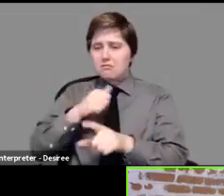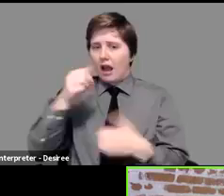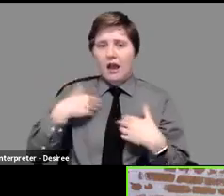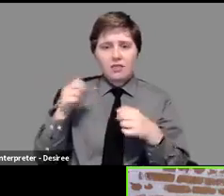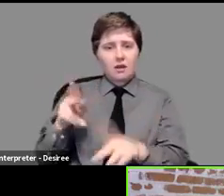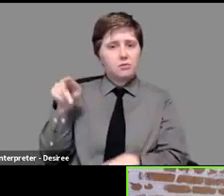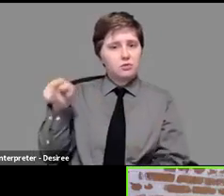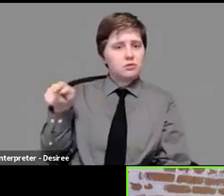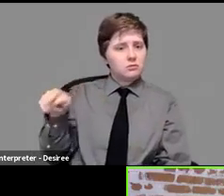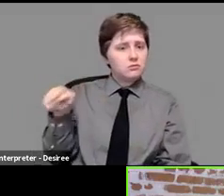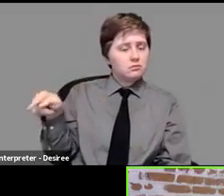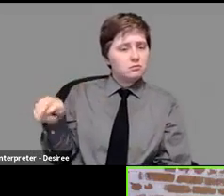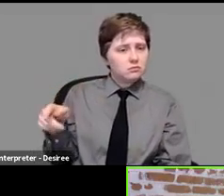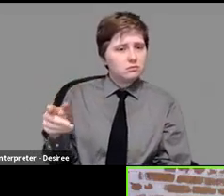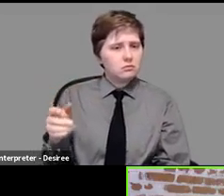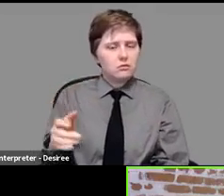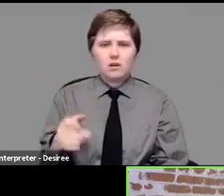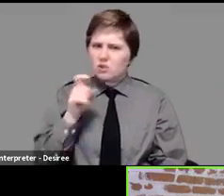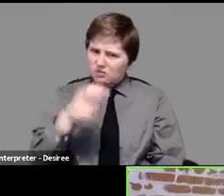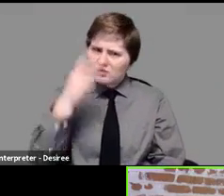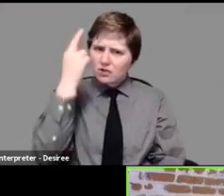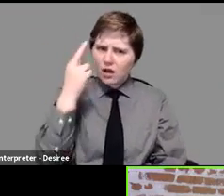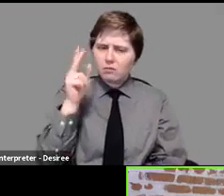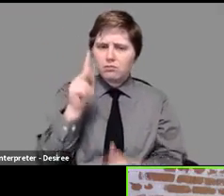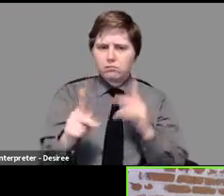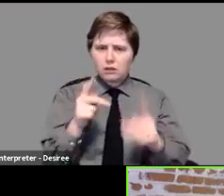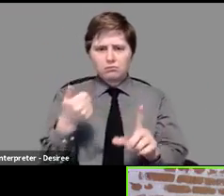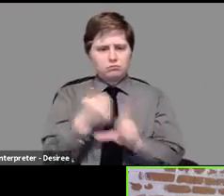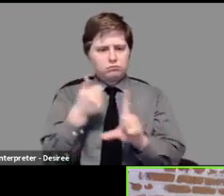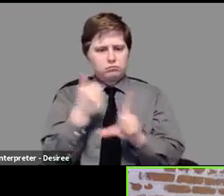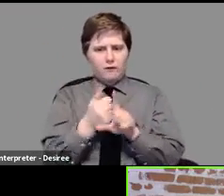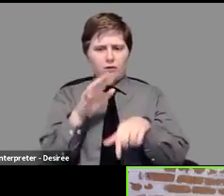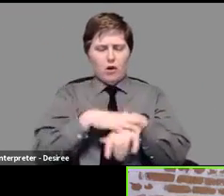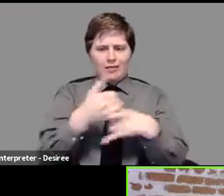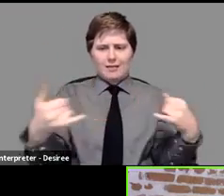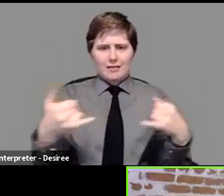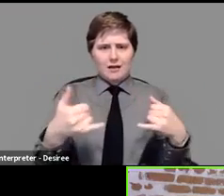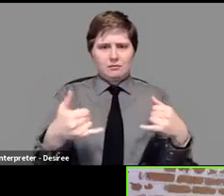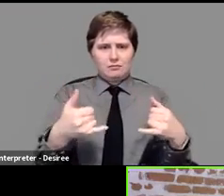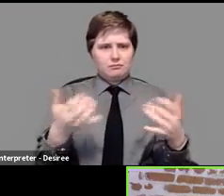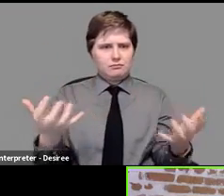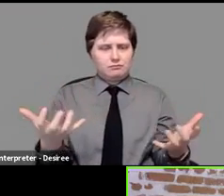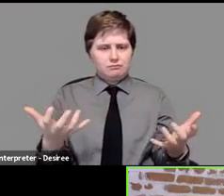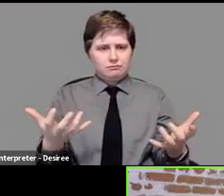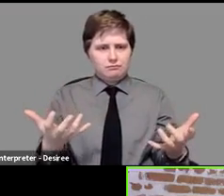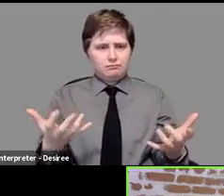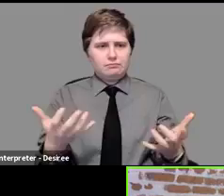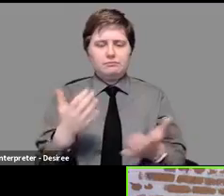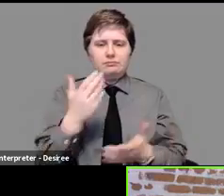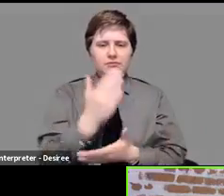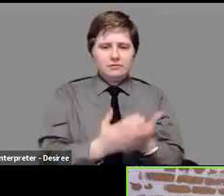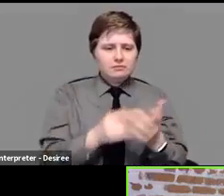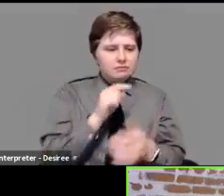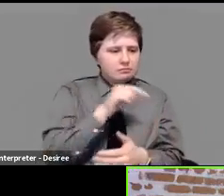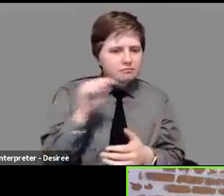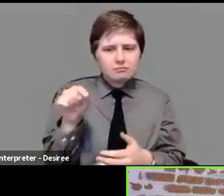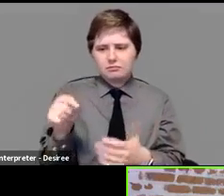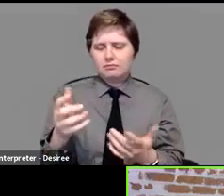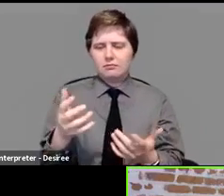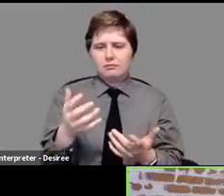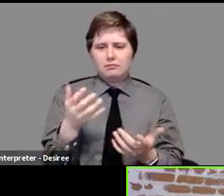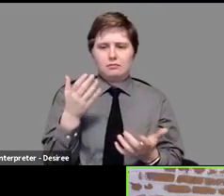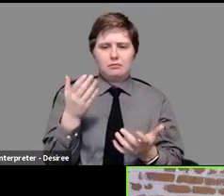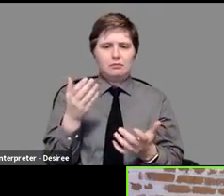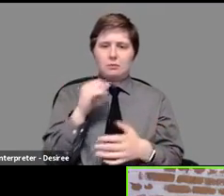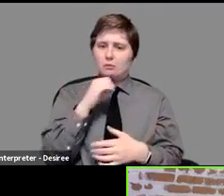opportunity. And you got to realize that people are putting themselves on the line by giving you a shot. So some of these folks, you know, you wouldn't even